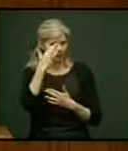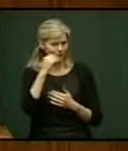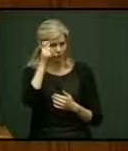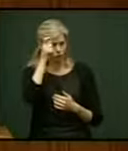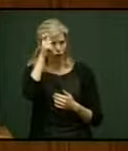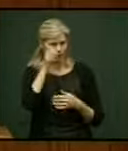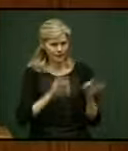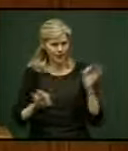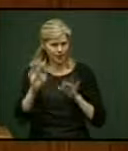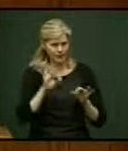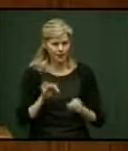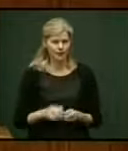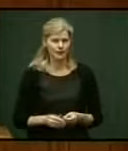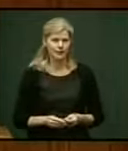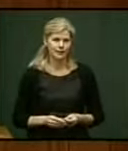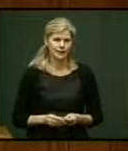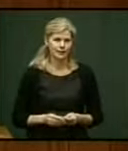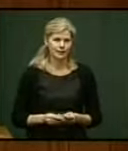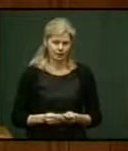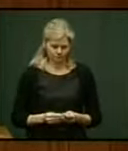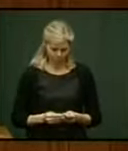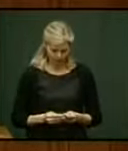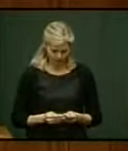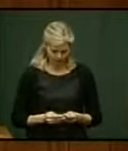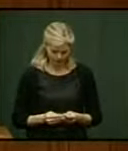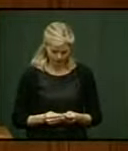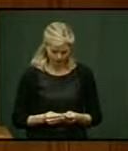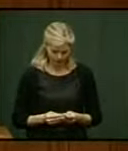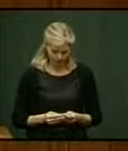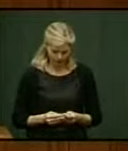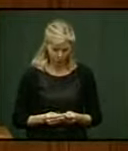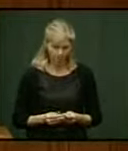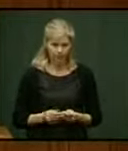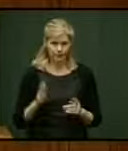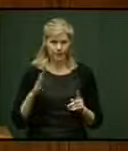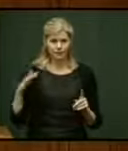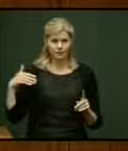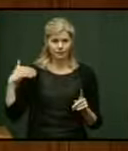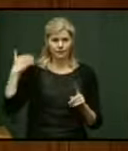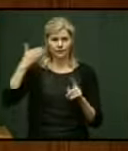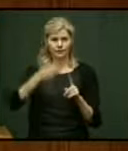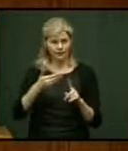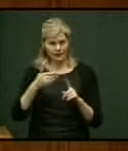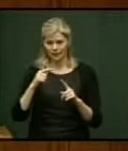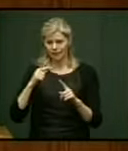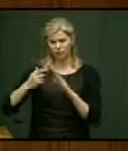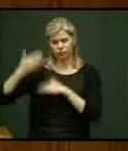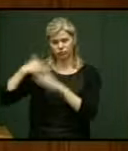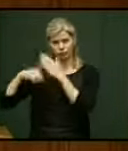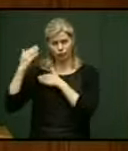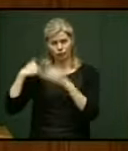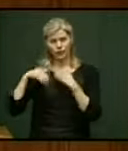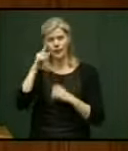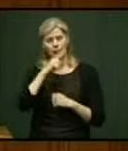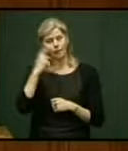Since the Enlightenment, it has been commonly assumed that each person had a uniquely human faculty of reasoning, which they could individually use